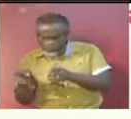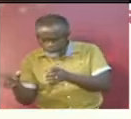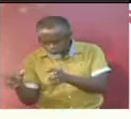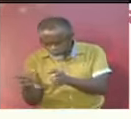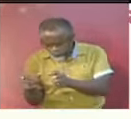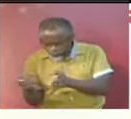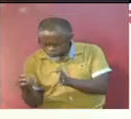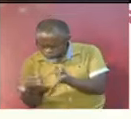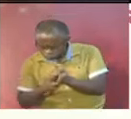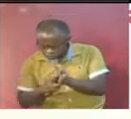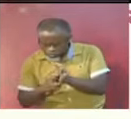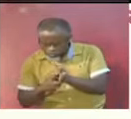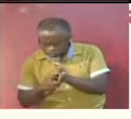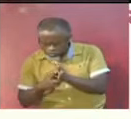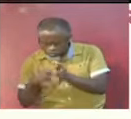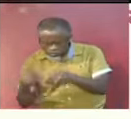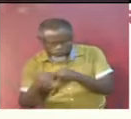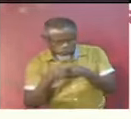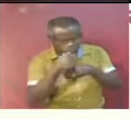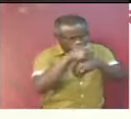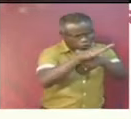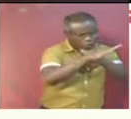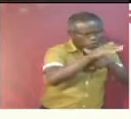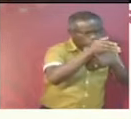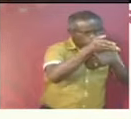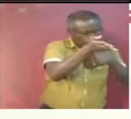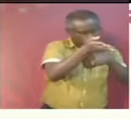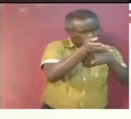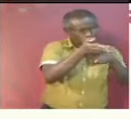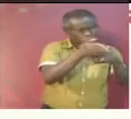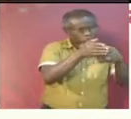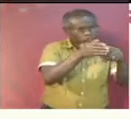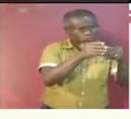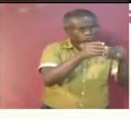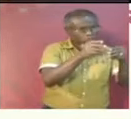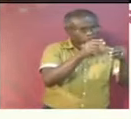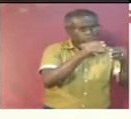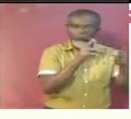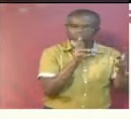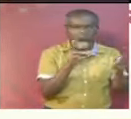and the time that would take to do that may be protracted, but at any point